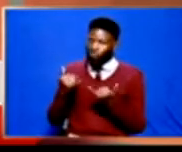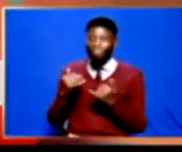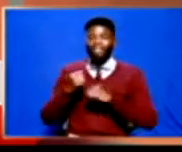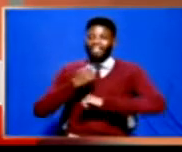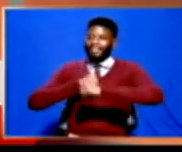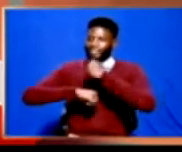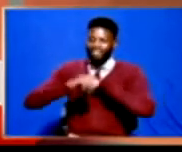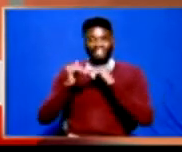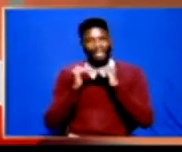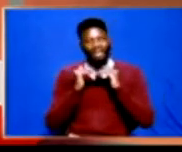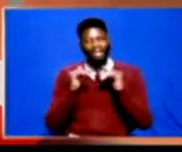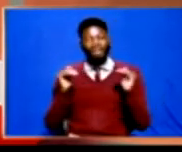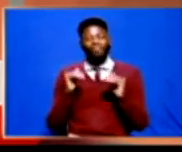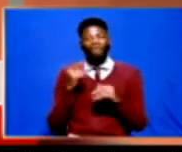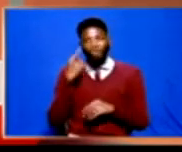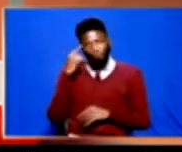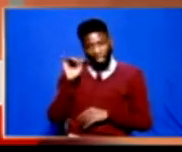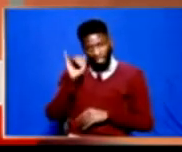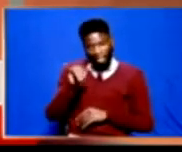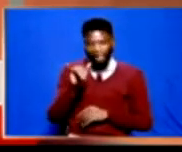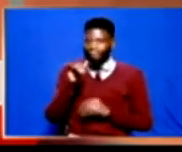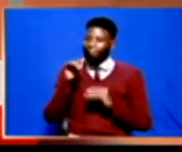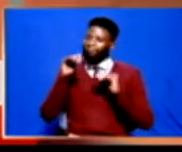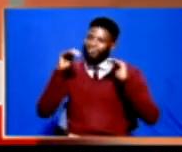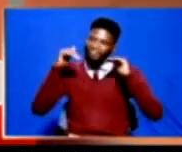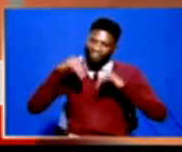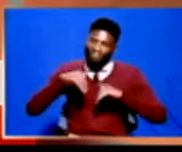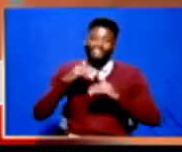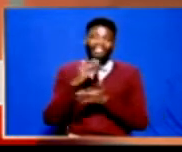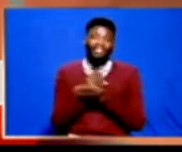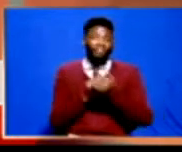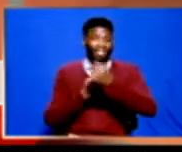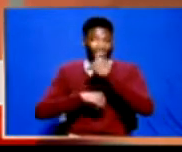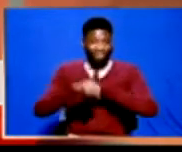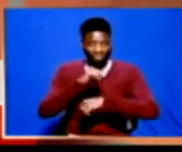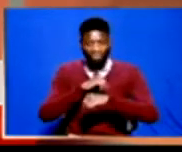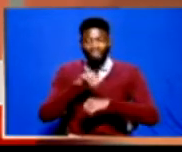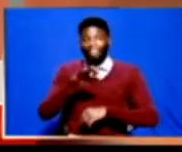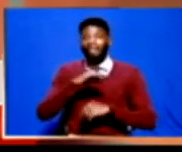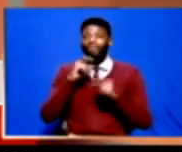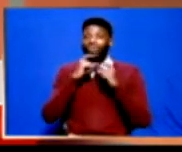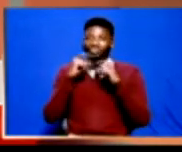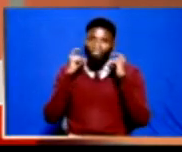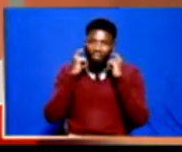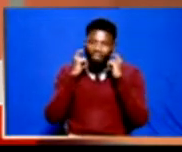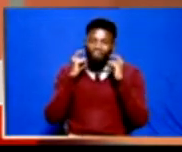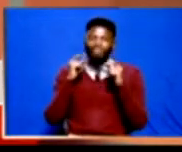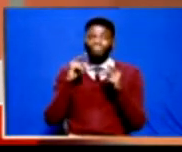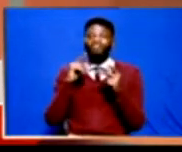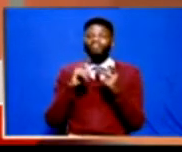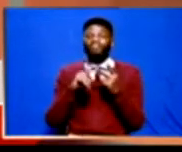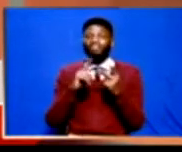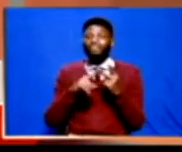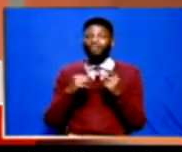earth minerals has really dwindled. There's some activity in Mozambique and countries and Burundi